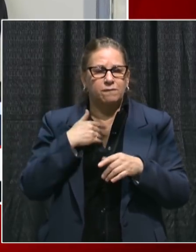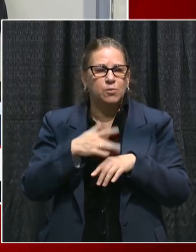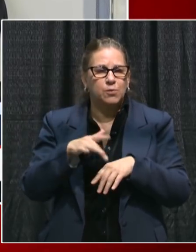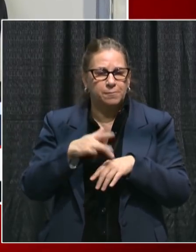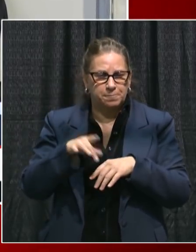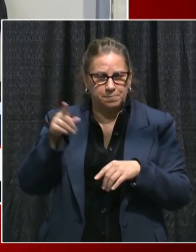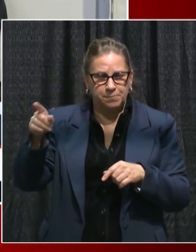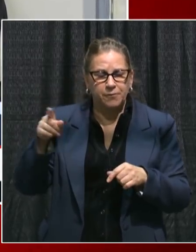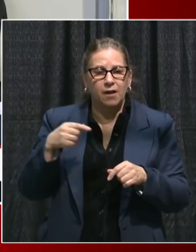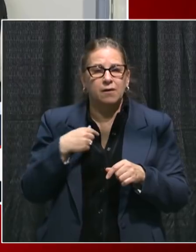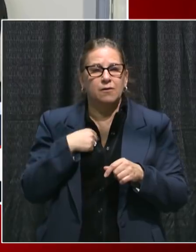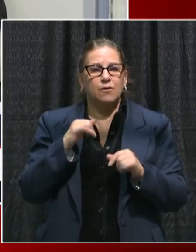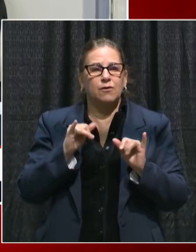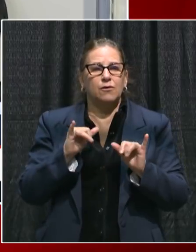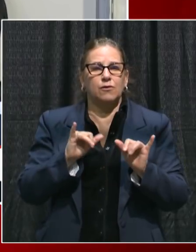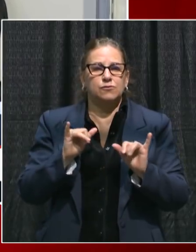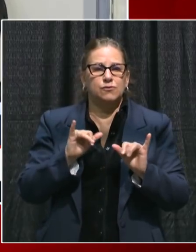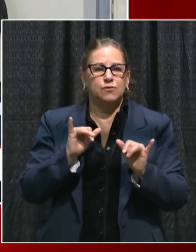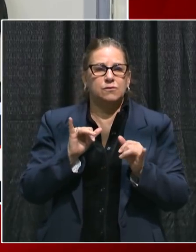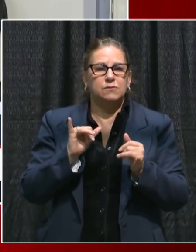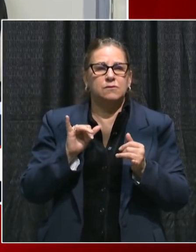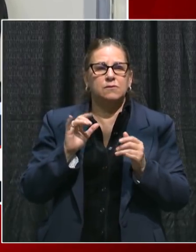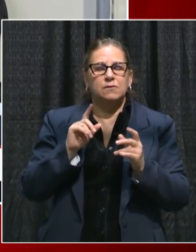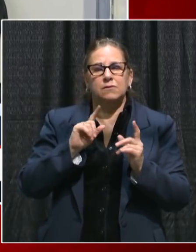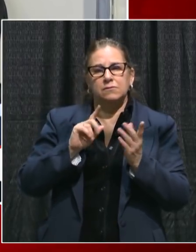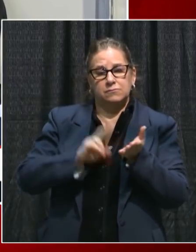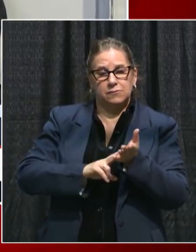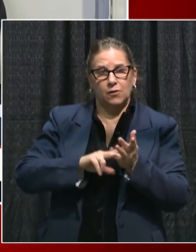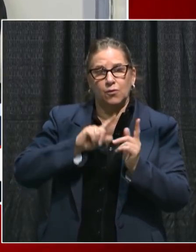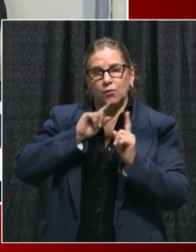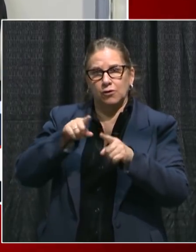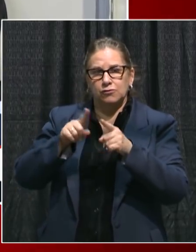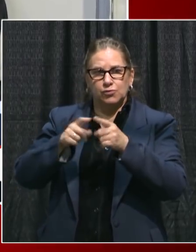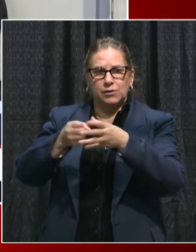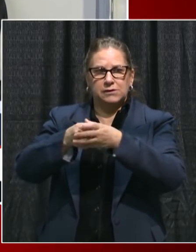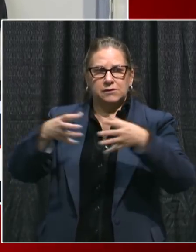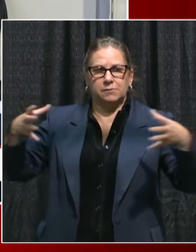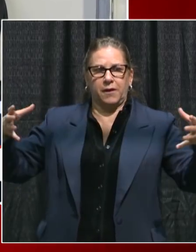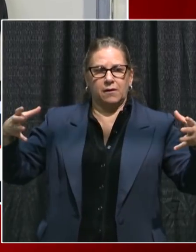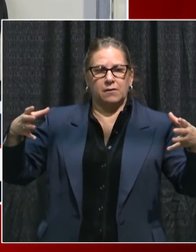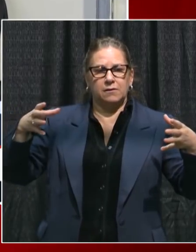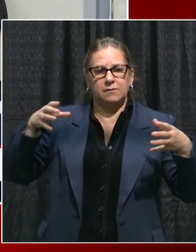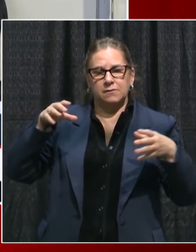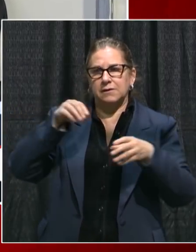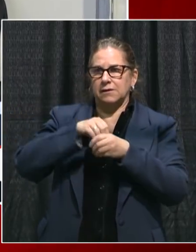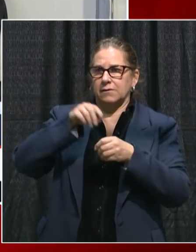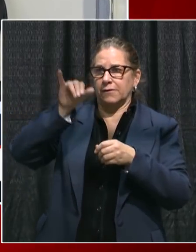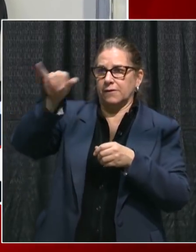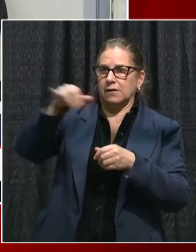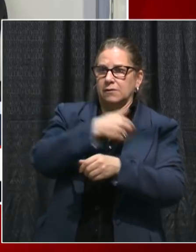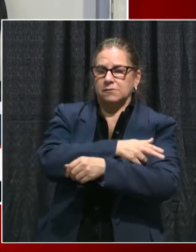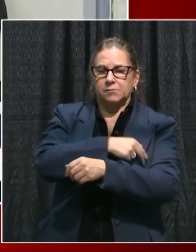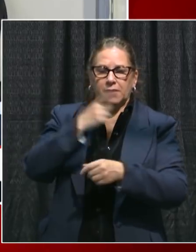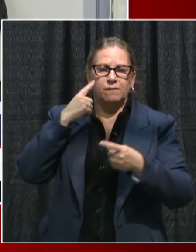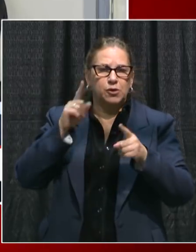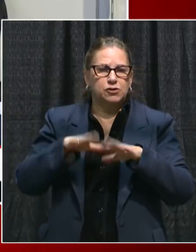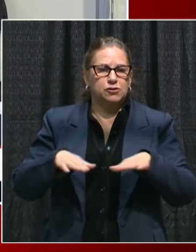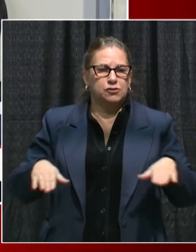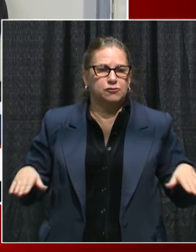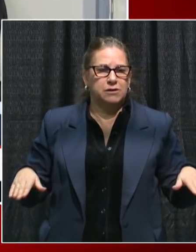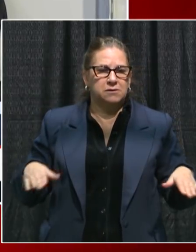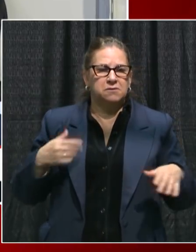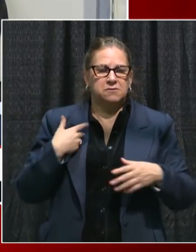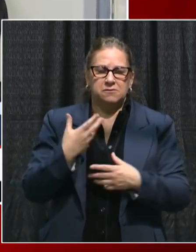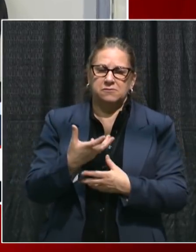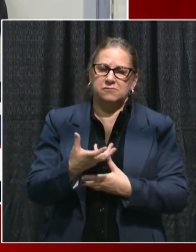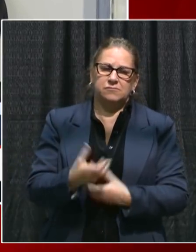of expanding some capacity at the Hospital for Sick Children, which is part of the Children's Network. So we have confidence in the medical surge capacity